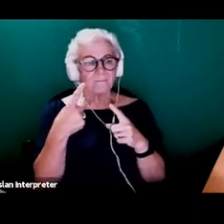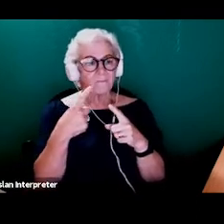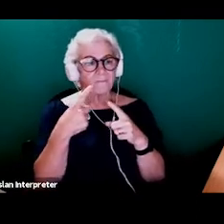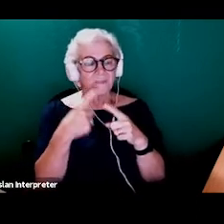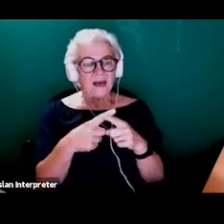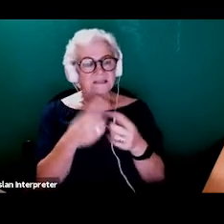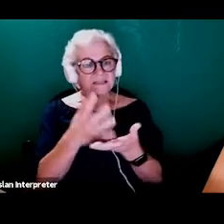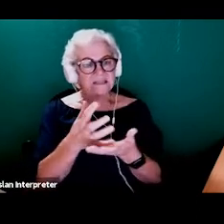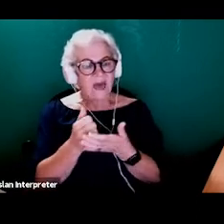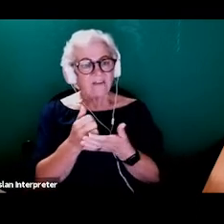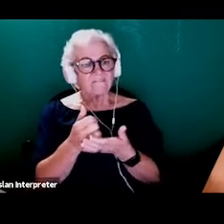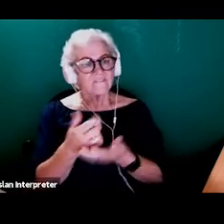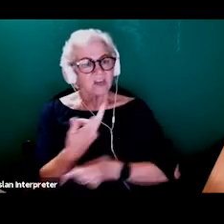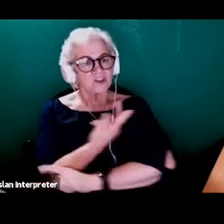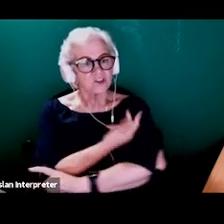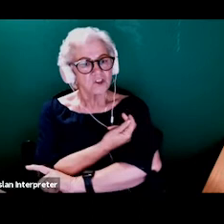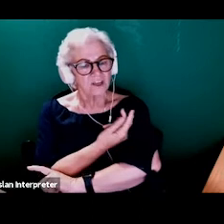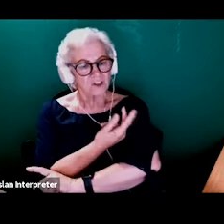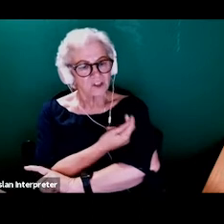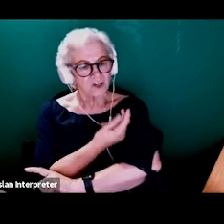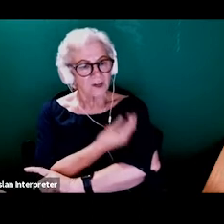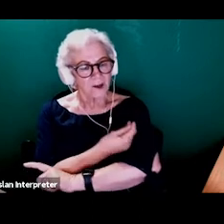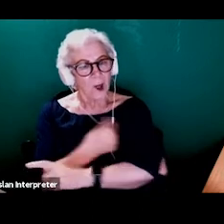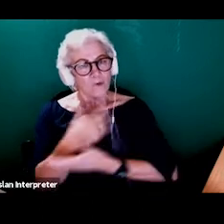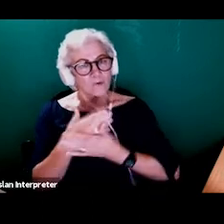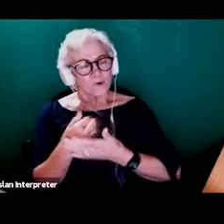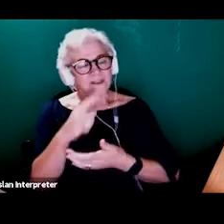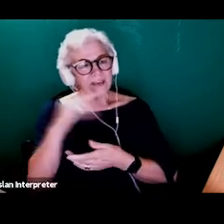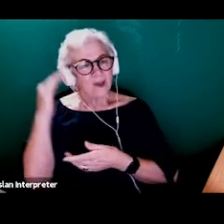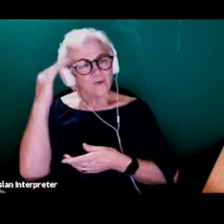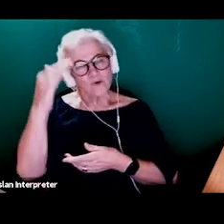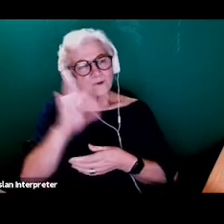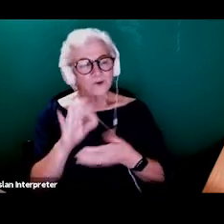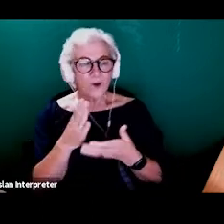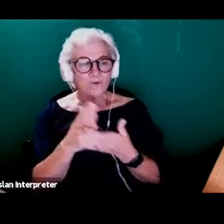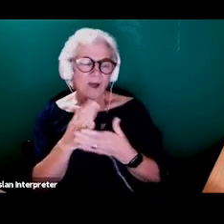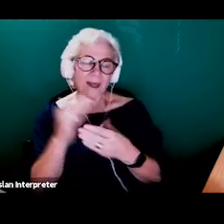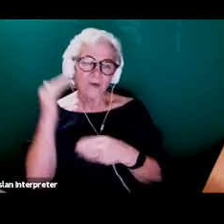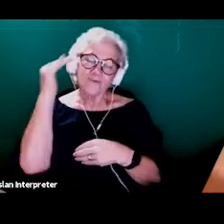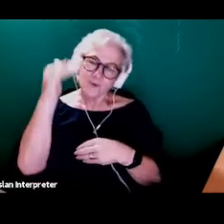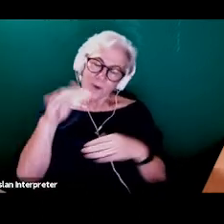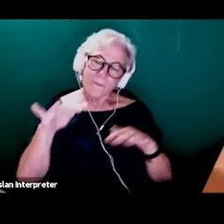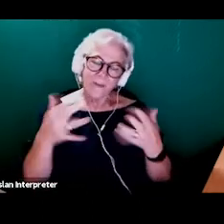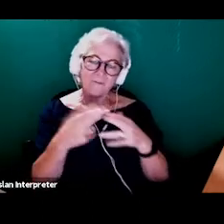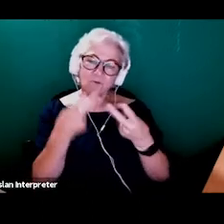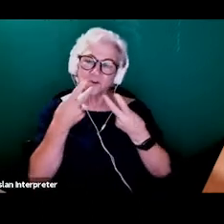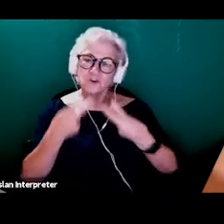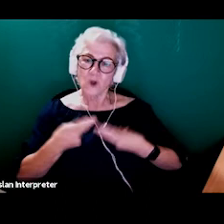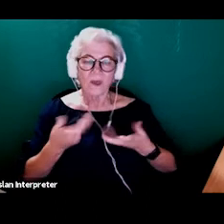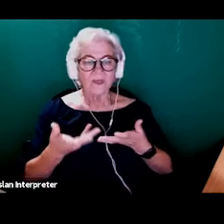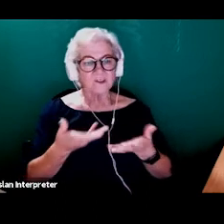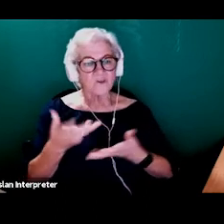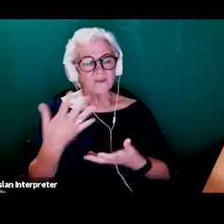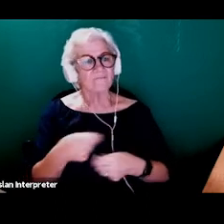safe injection, I was going to say room, but it's not room. I can't remember what it is, but for showing us the services they